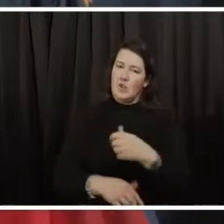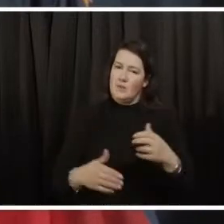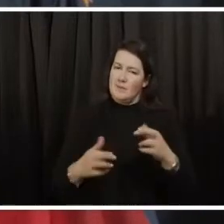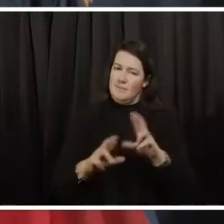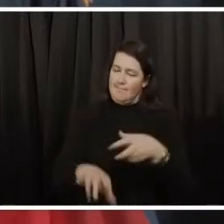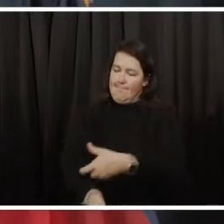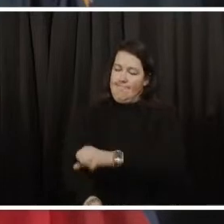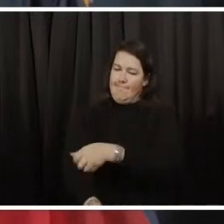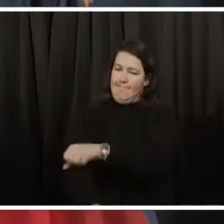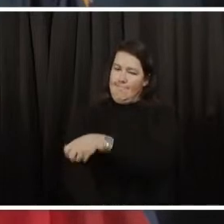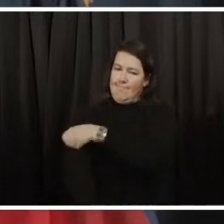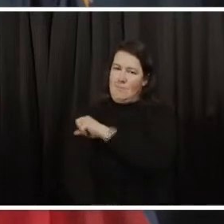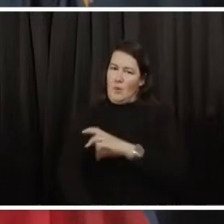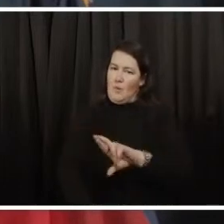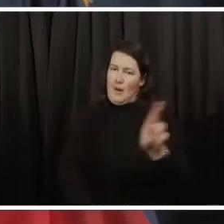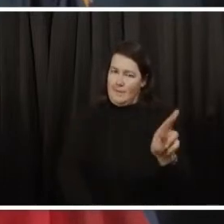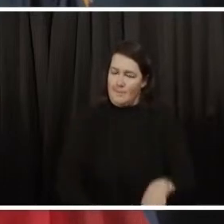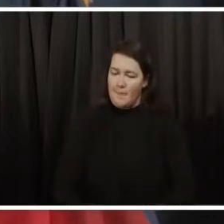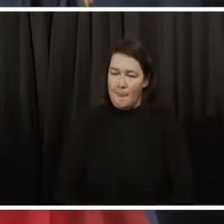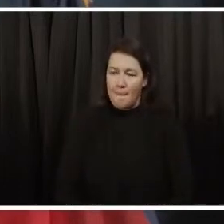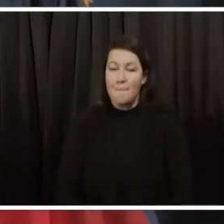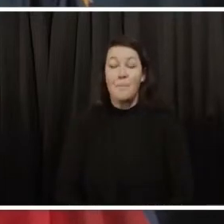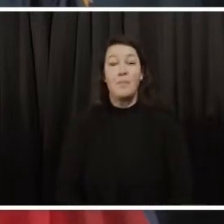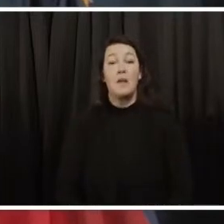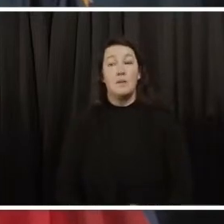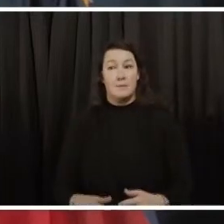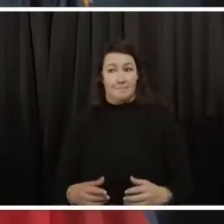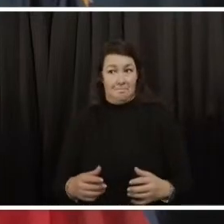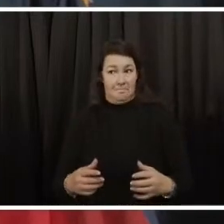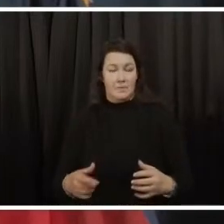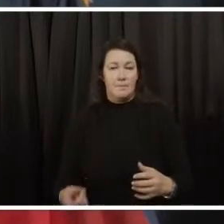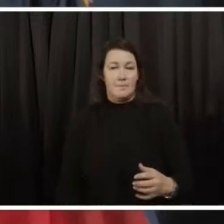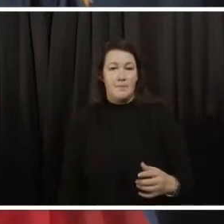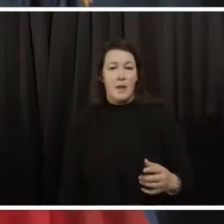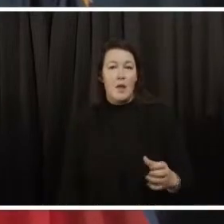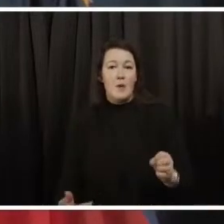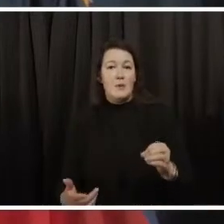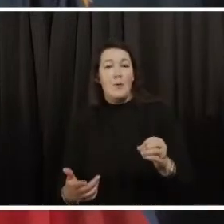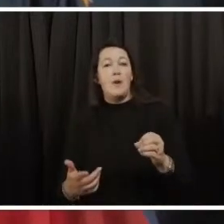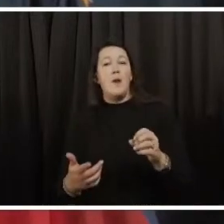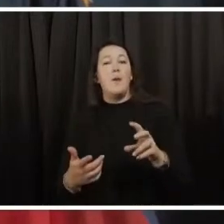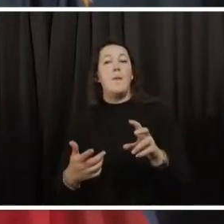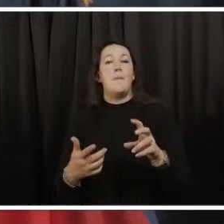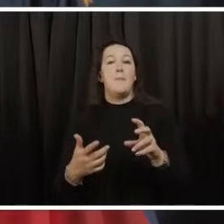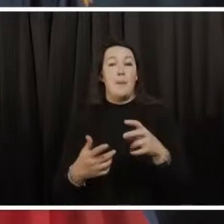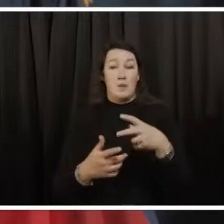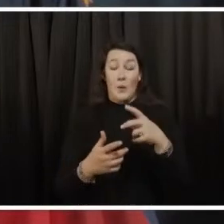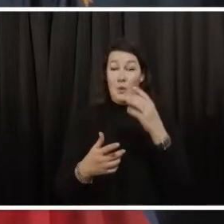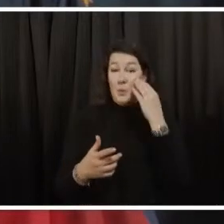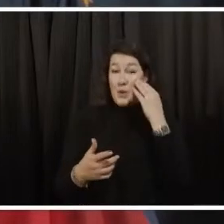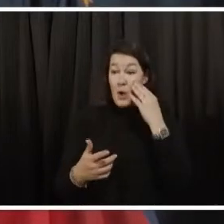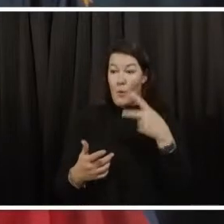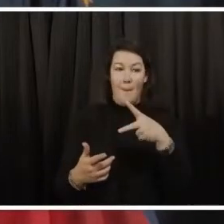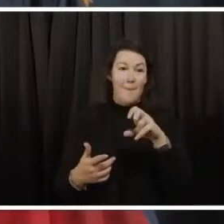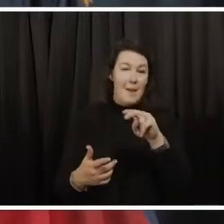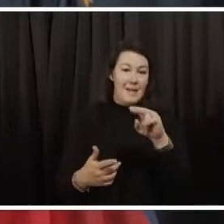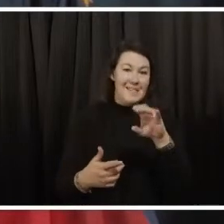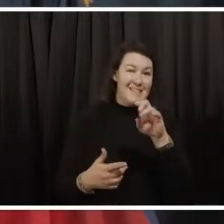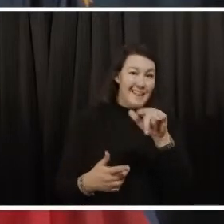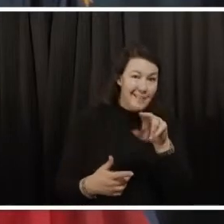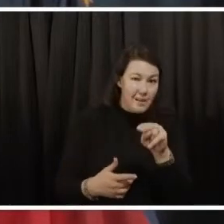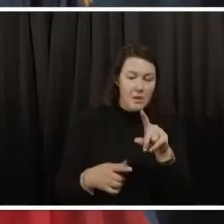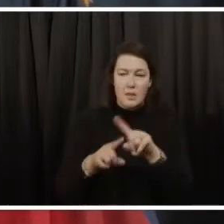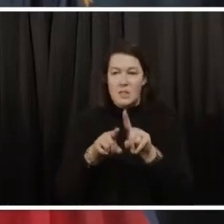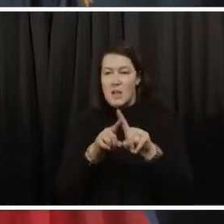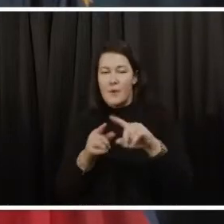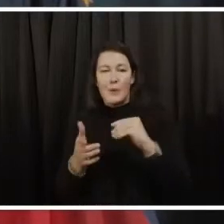have discovered new and effective remedies for various ailments. There's penicillin that revolutionized medicine as we know it, the way that aspirin